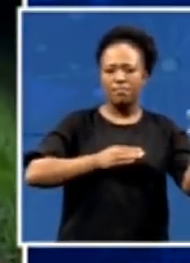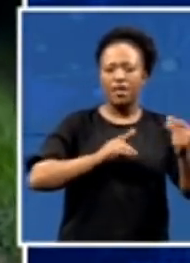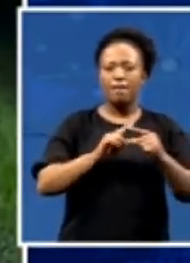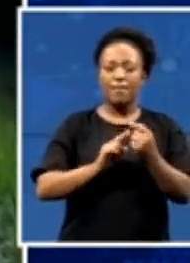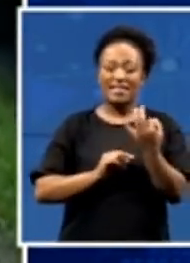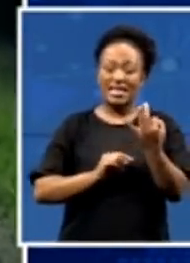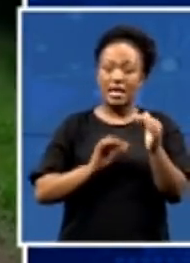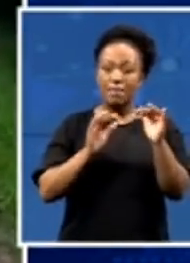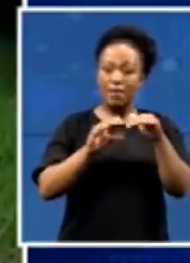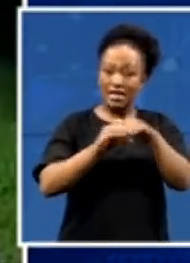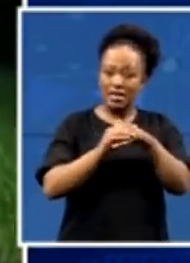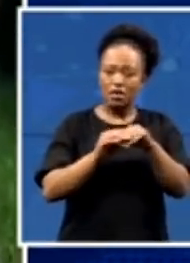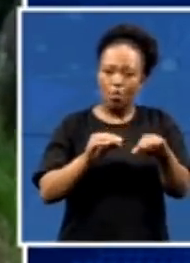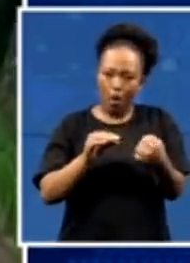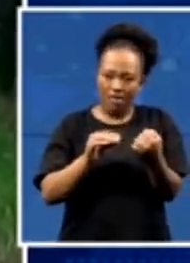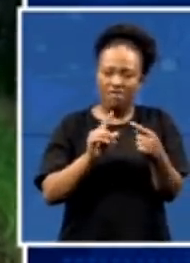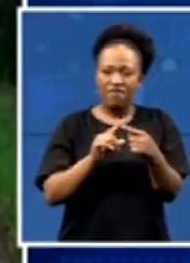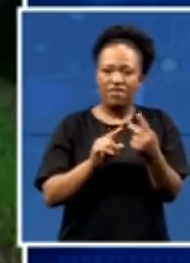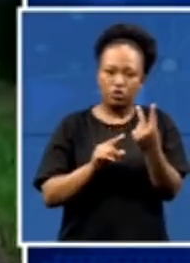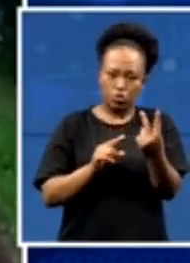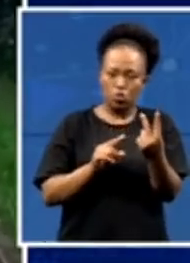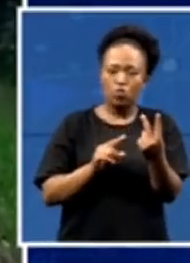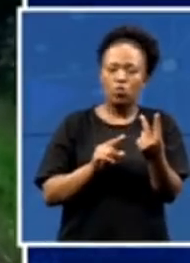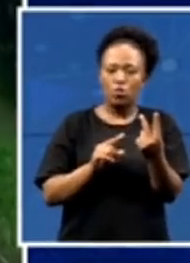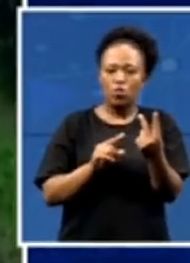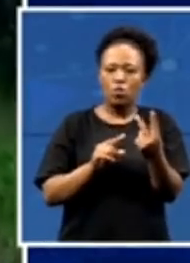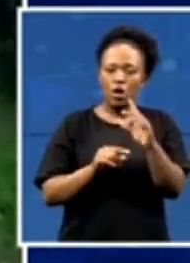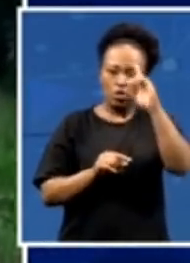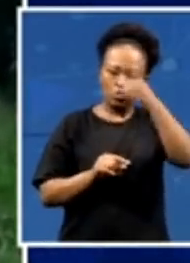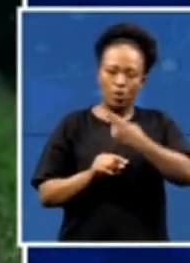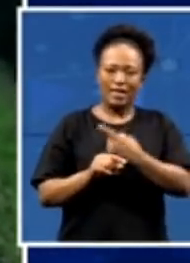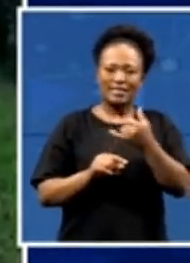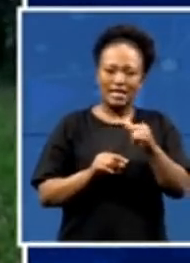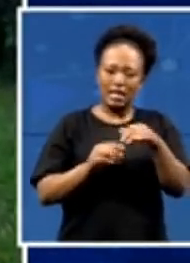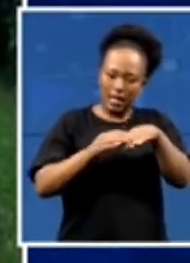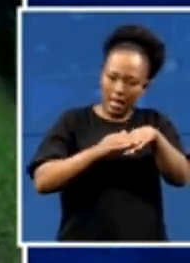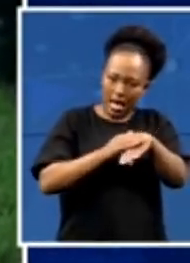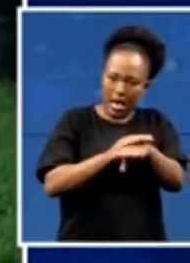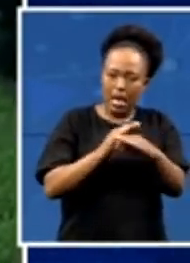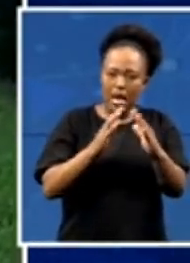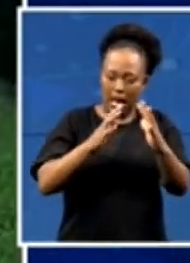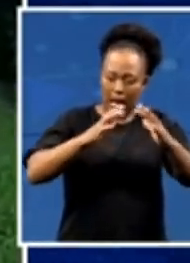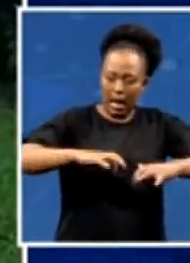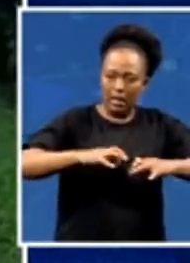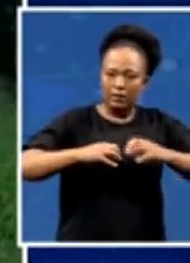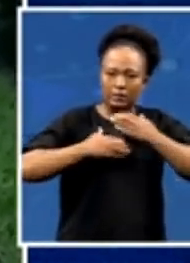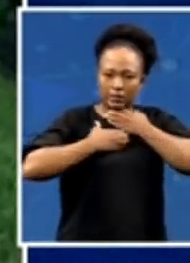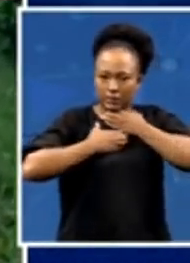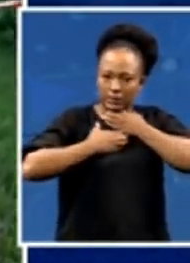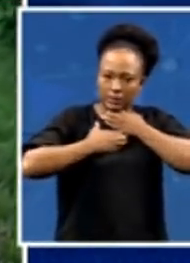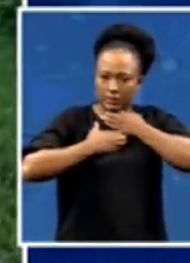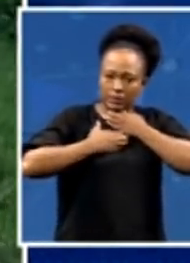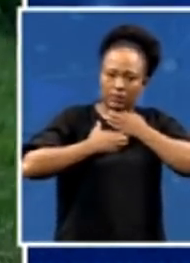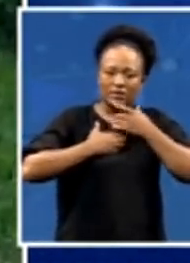and their 2 daughters, are still trapped under the rubble. So that's the kind of situation that we have